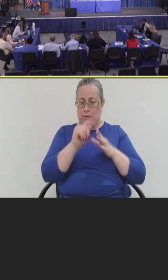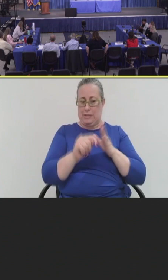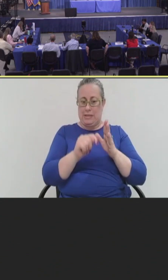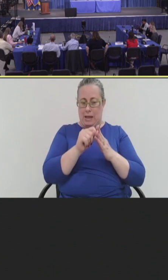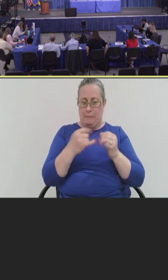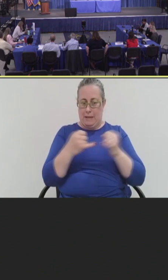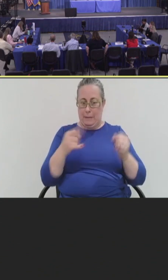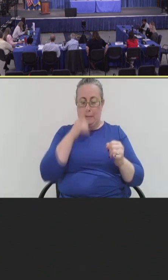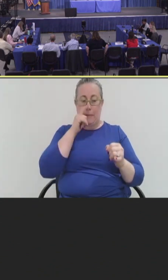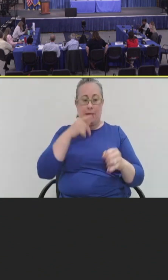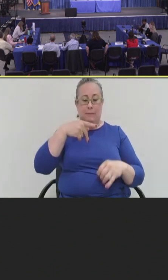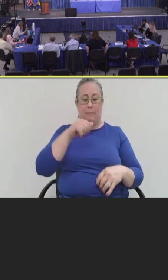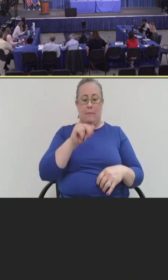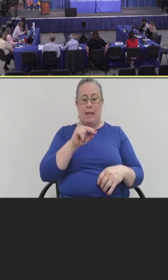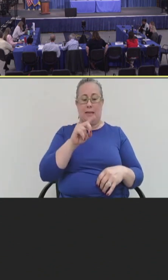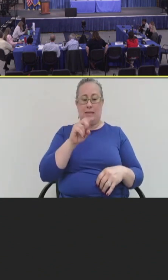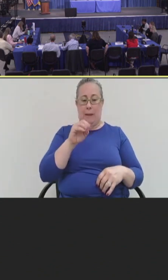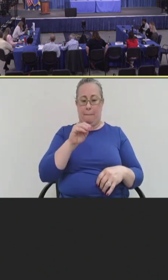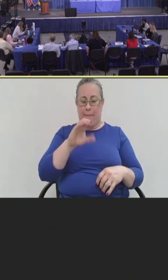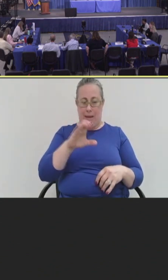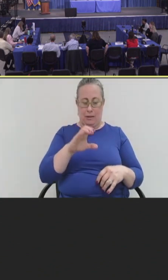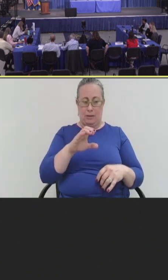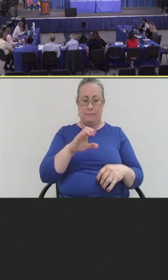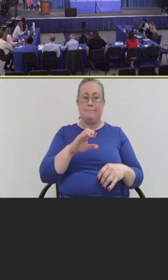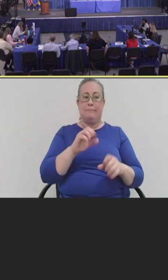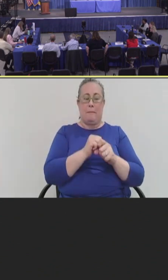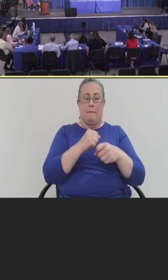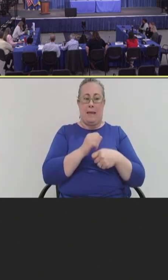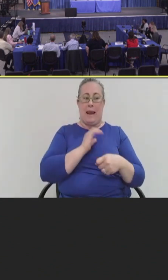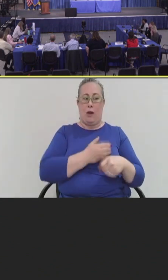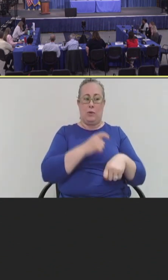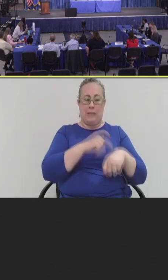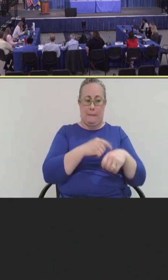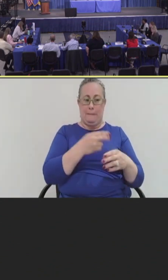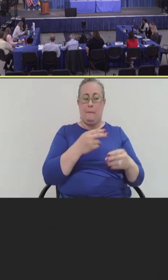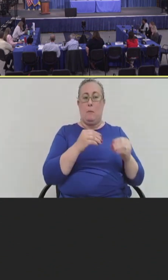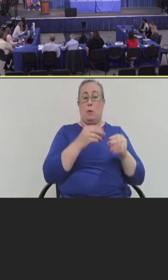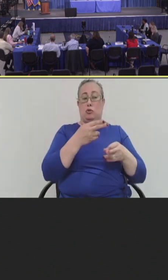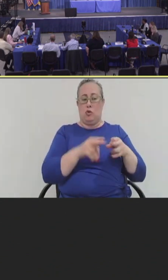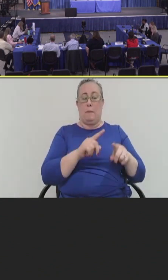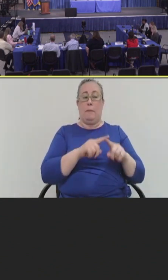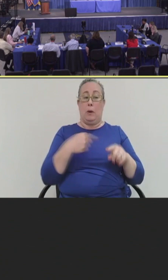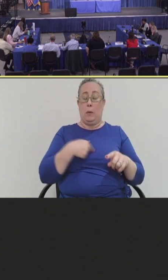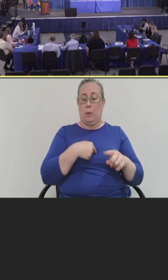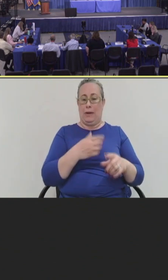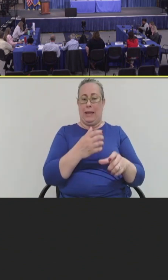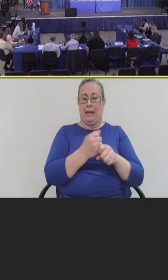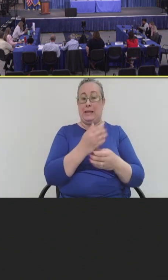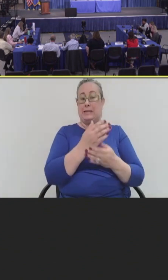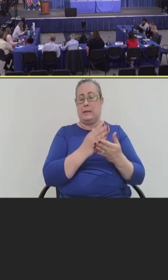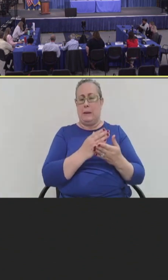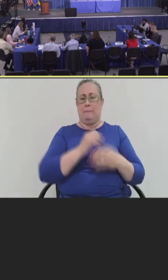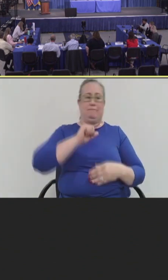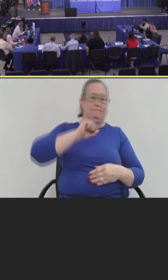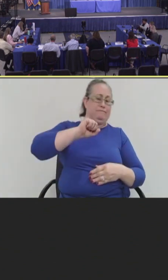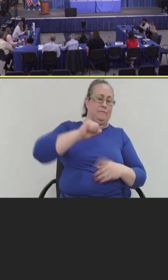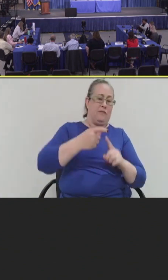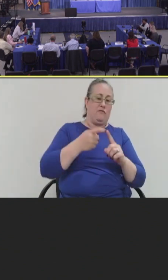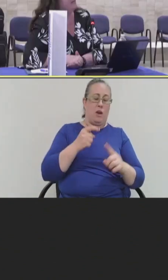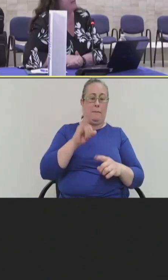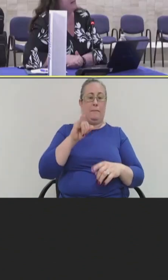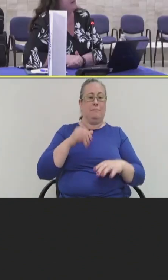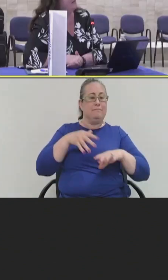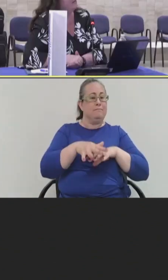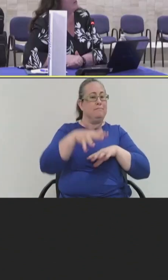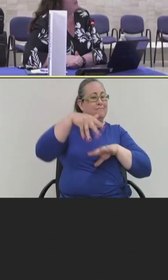pandemic delayed us in renewing our strategy. But we're getting some pushback from some of our Indigenous